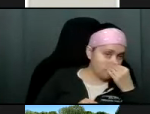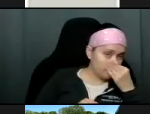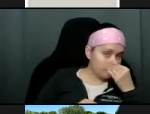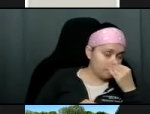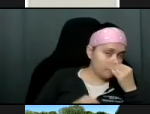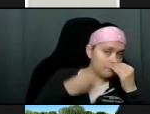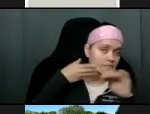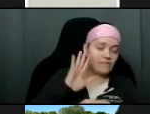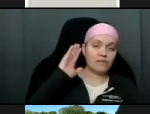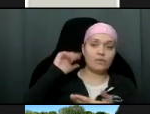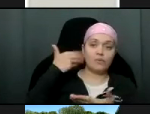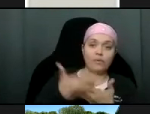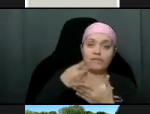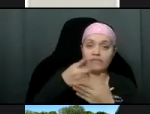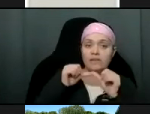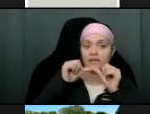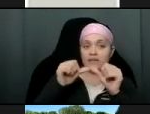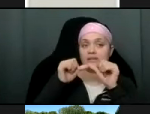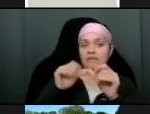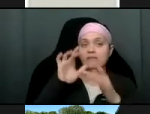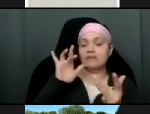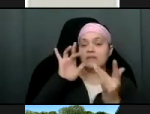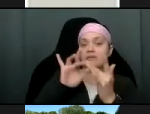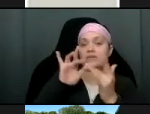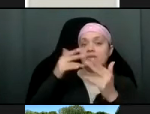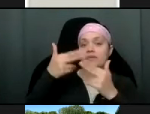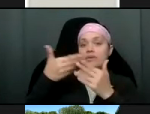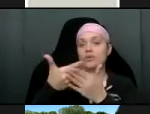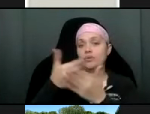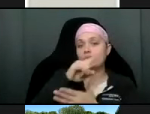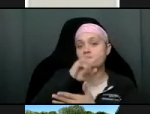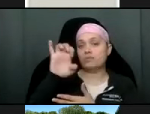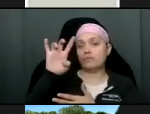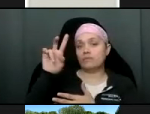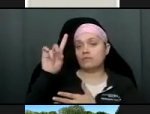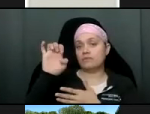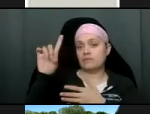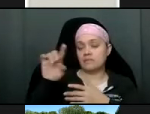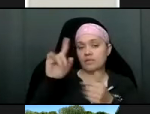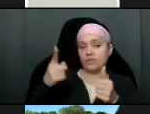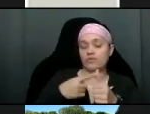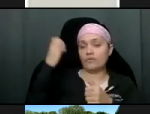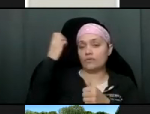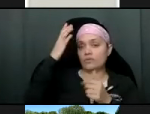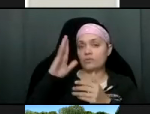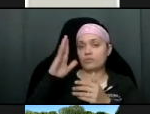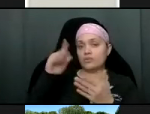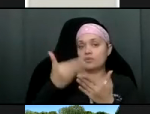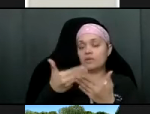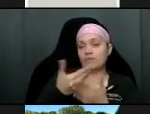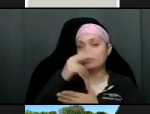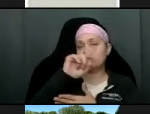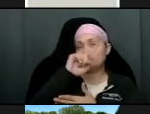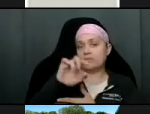After landing there, they went on and they reached what is New Zealand, and they were the first Europeans to arrive in New